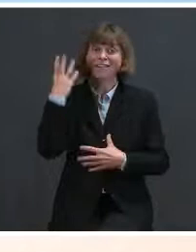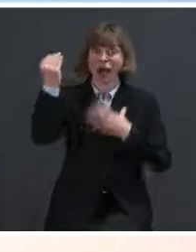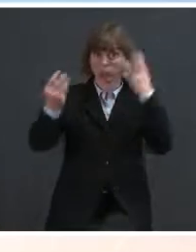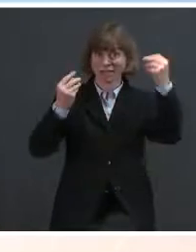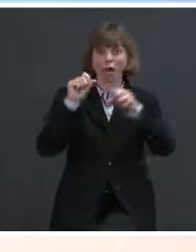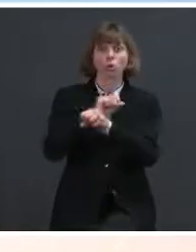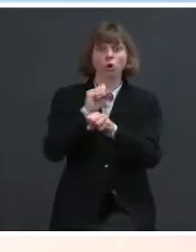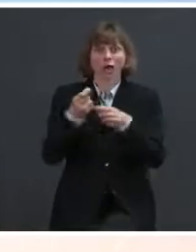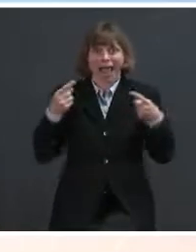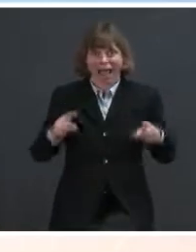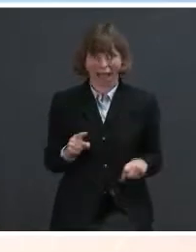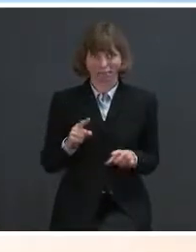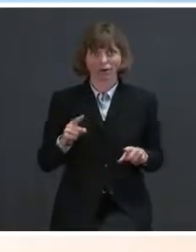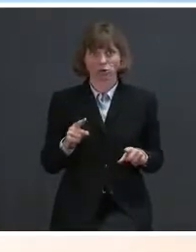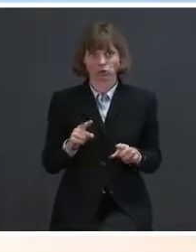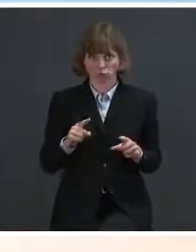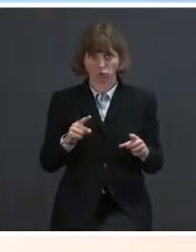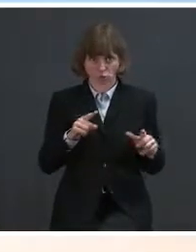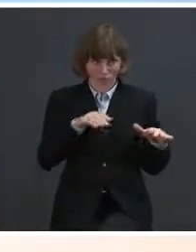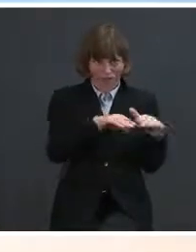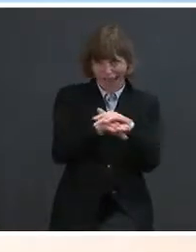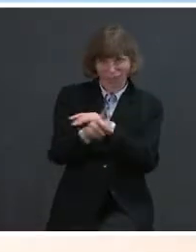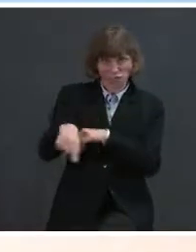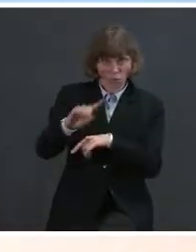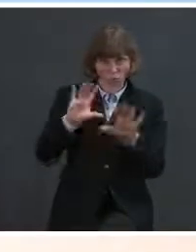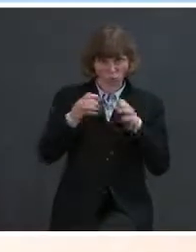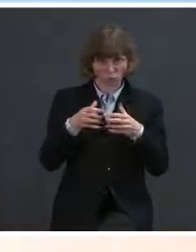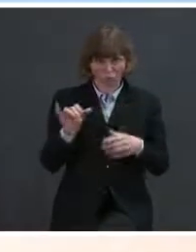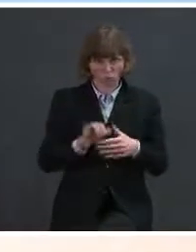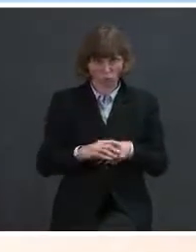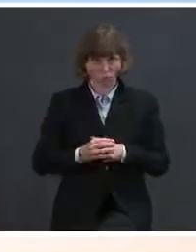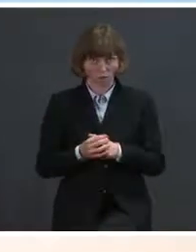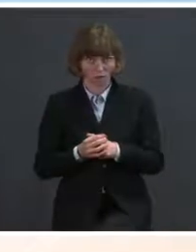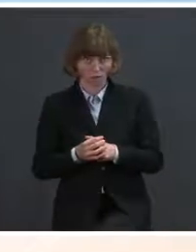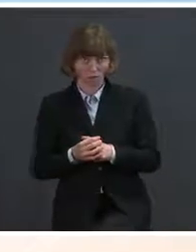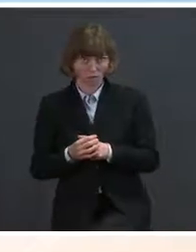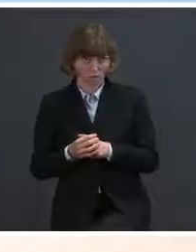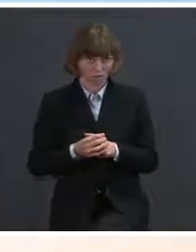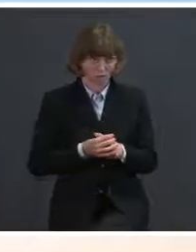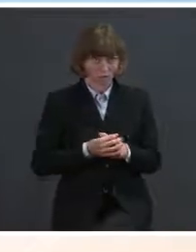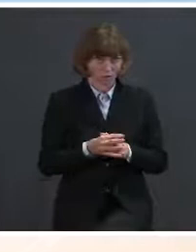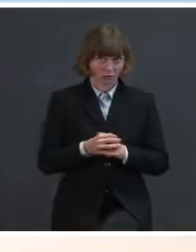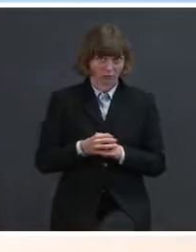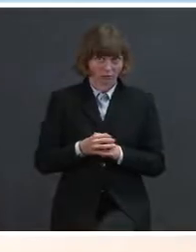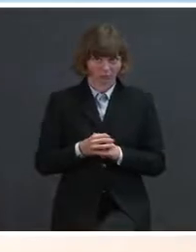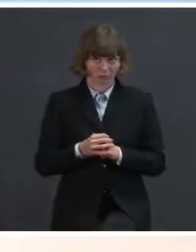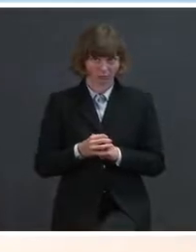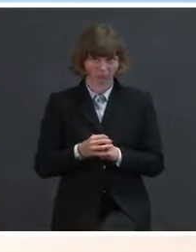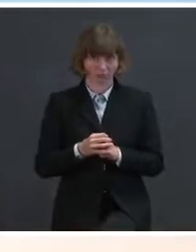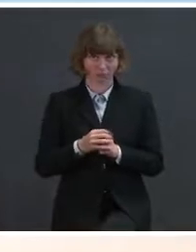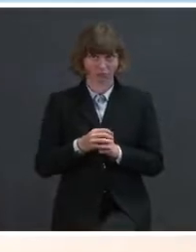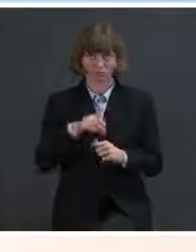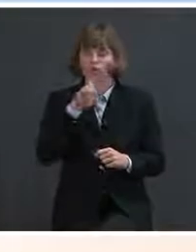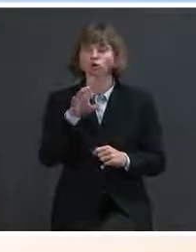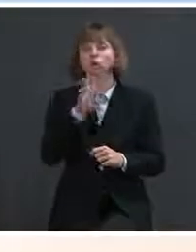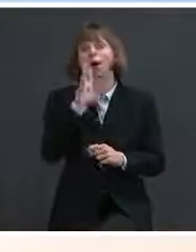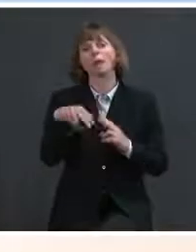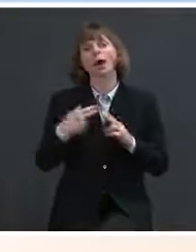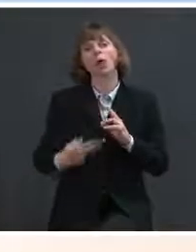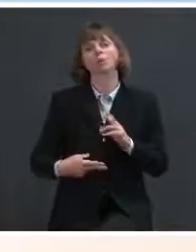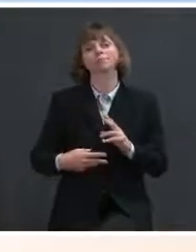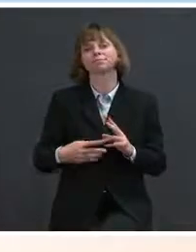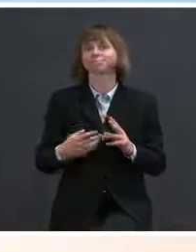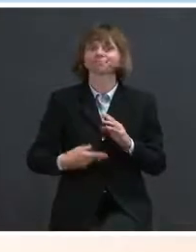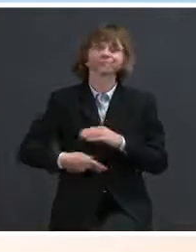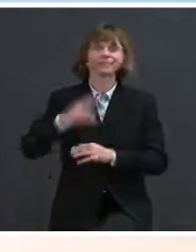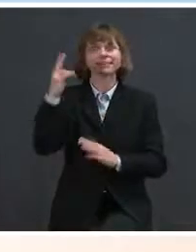on to reach out to these groups as well. What should we expect to see, any collaboration between the White House and high-profile Republicans, on Twitter, on Instagram,